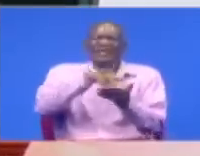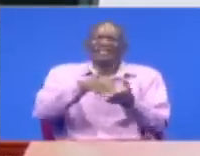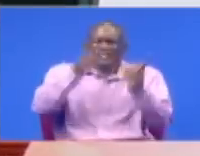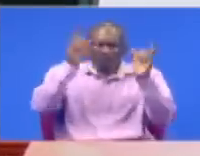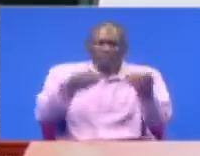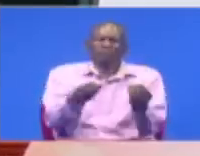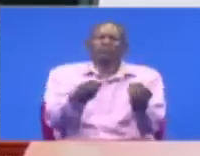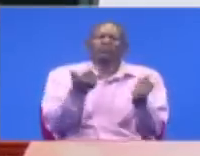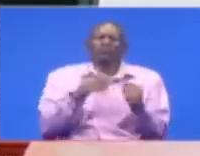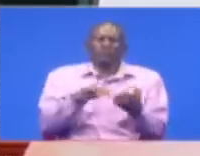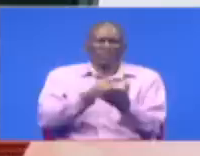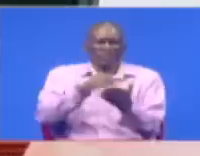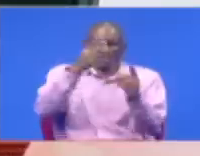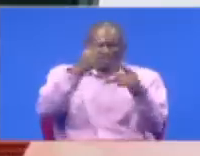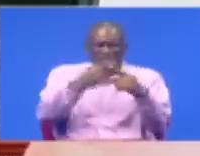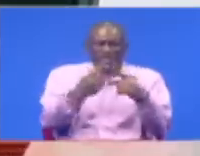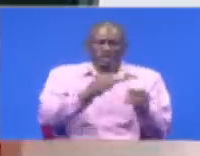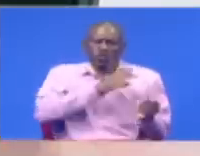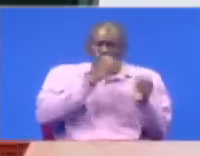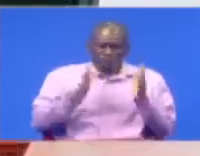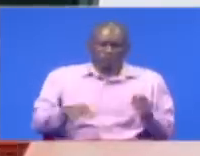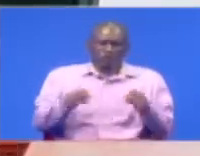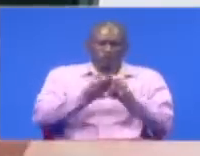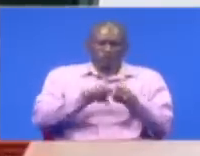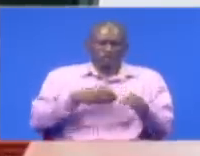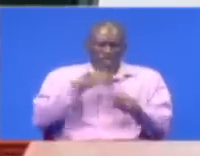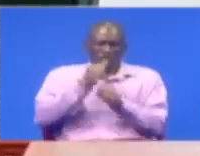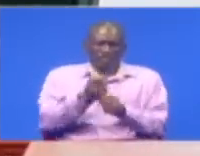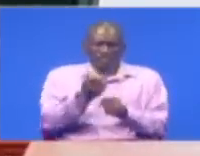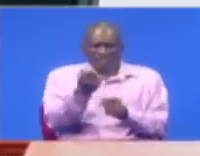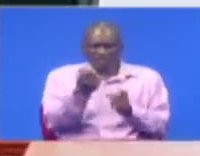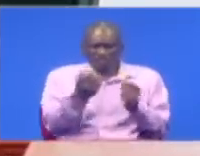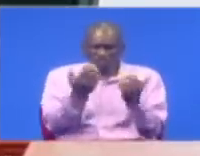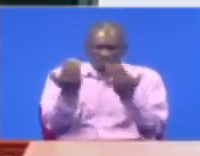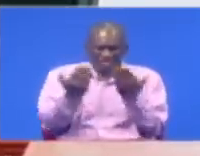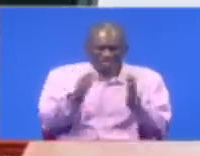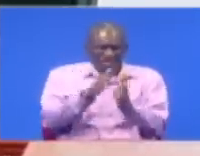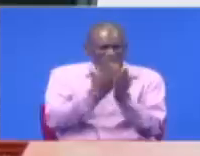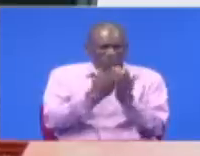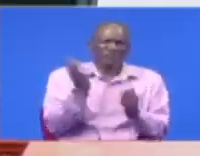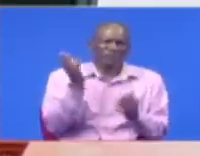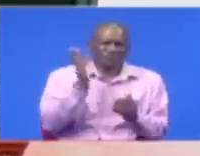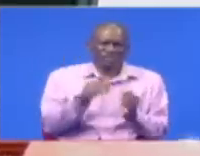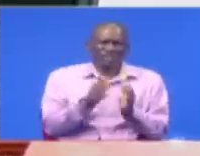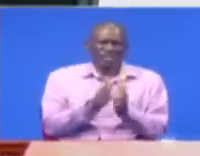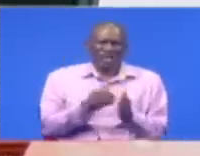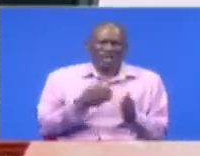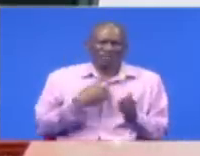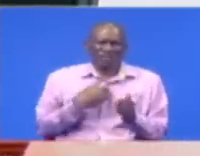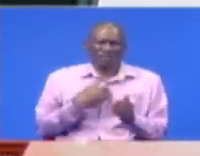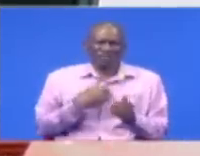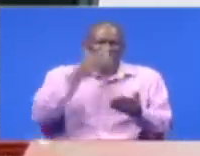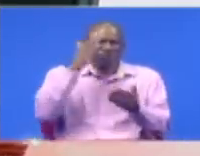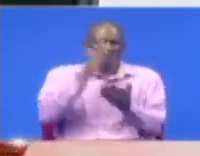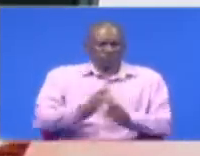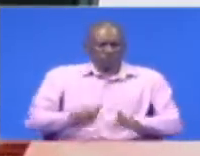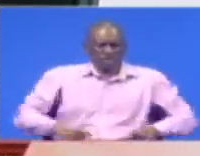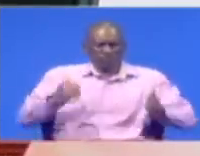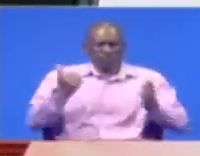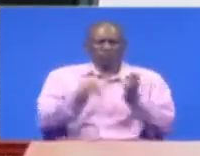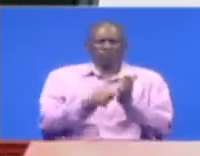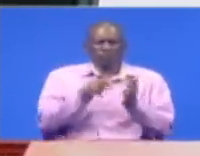concluded. Commissioners, I've also done a little bit of reading, and we have real-life problems in this